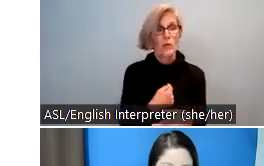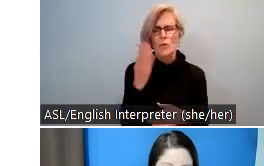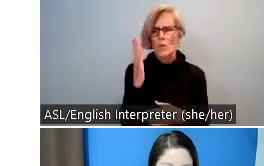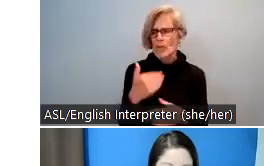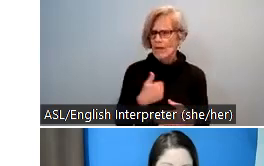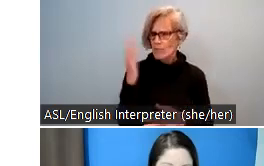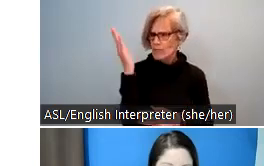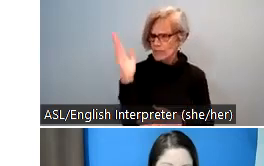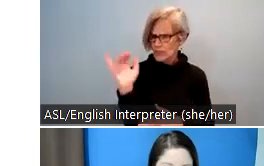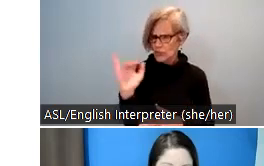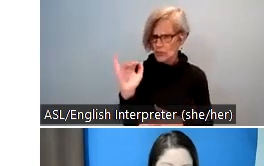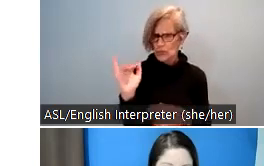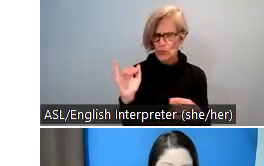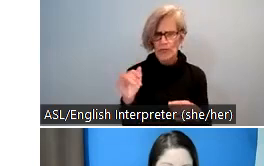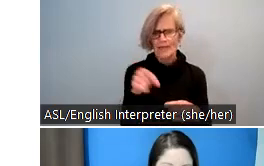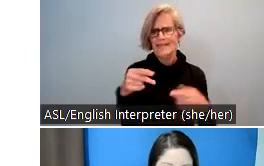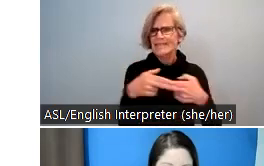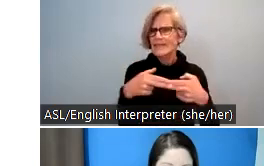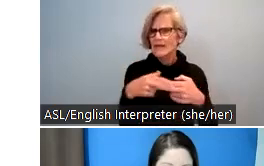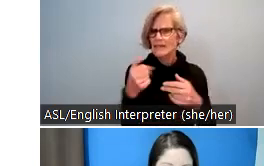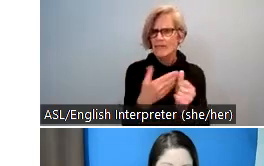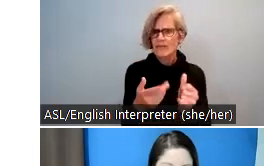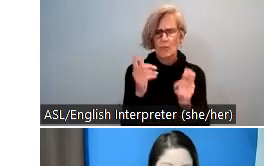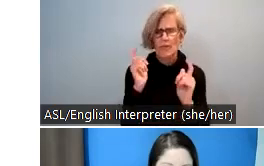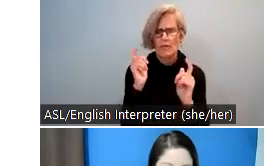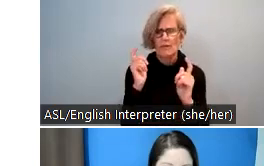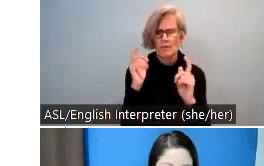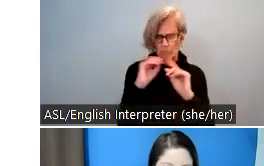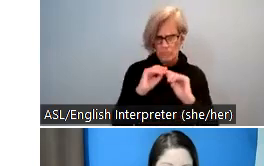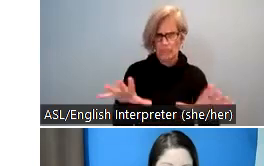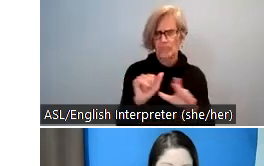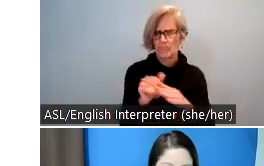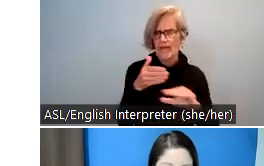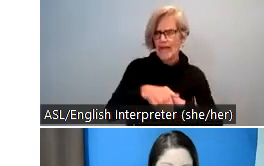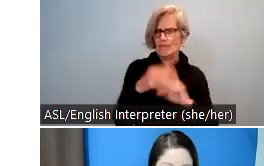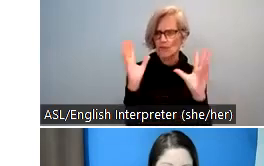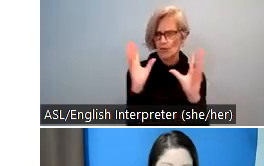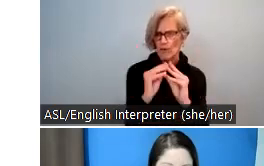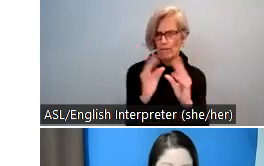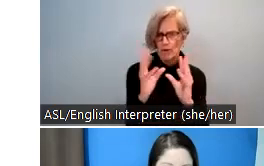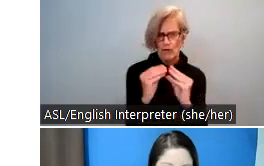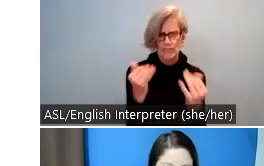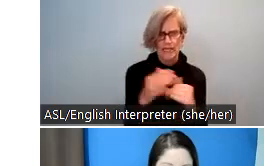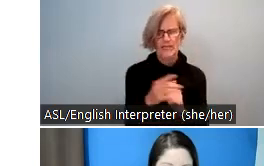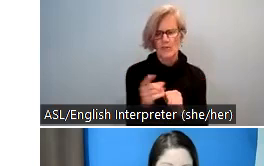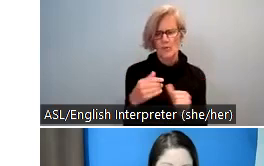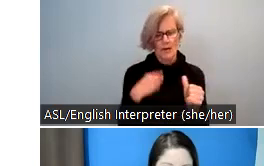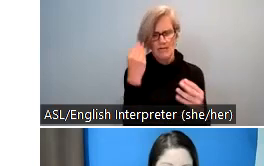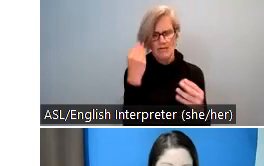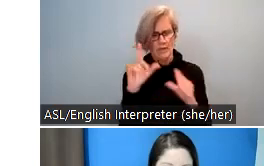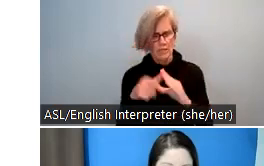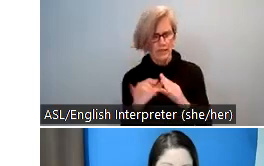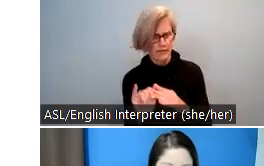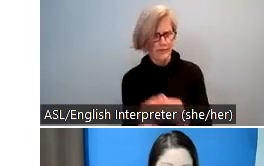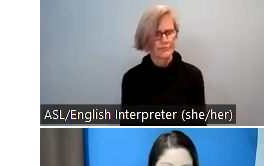slide deck, and this webinar as a follow-up. So these items you'll have for reference as you build out your application.